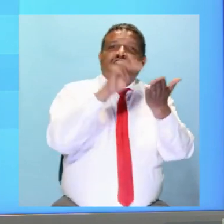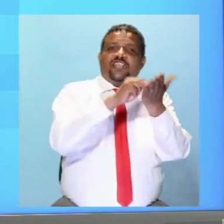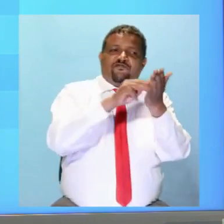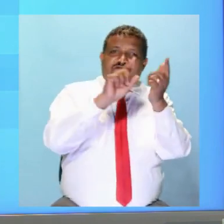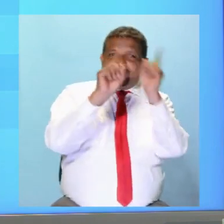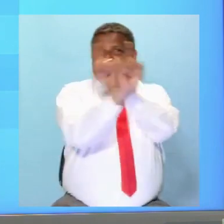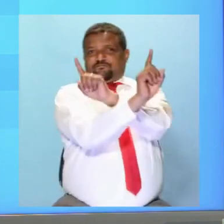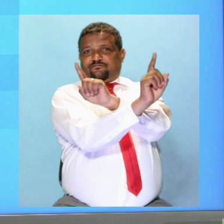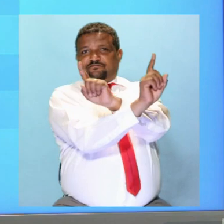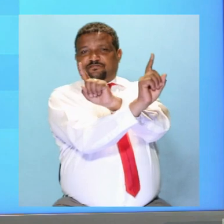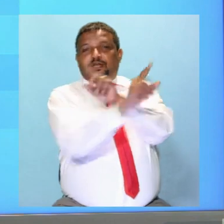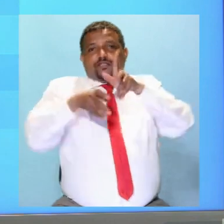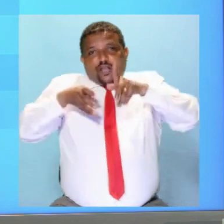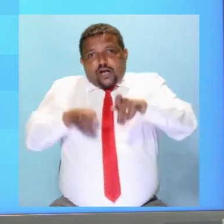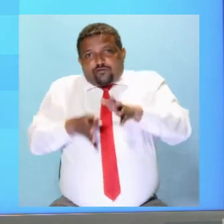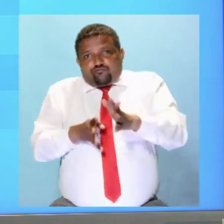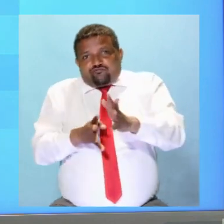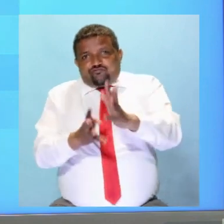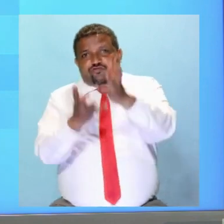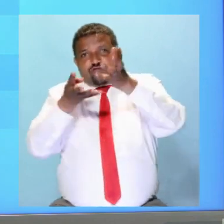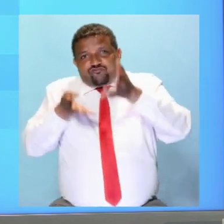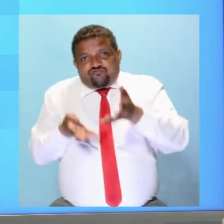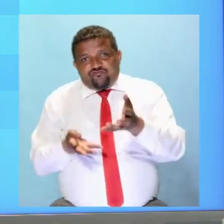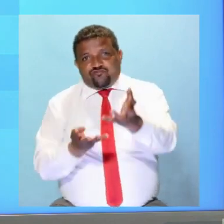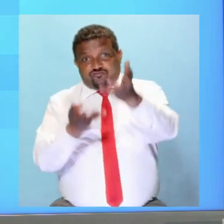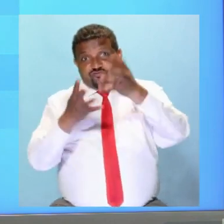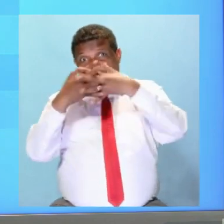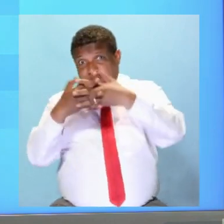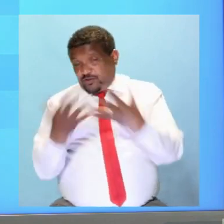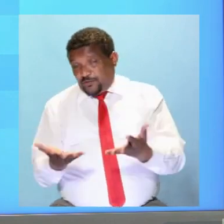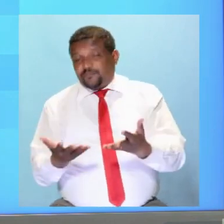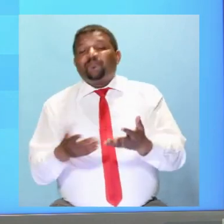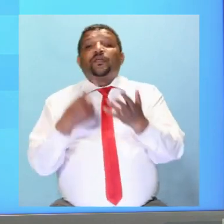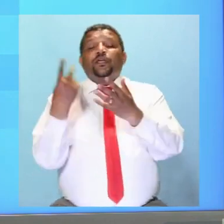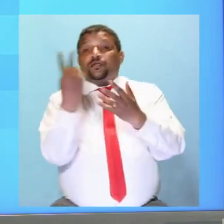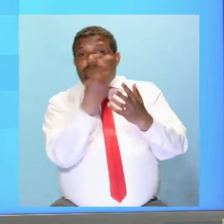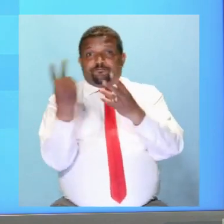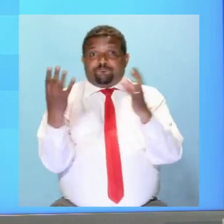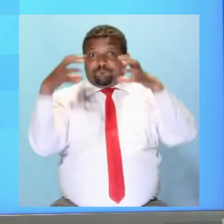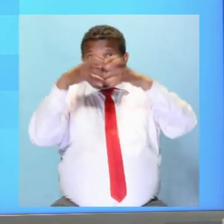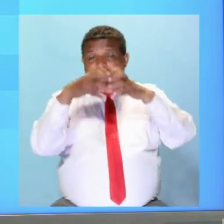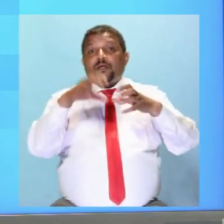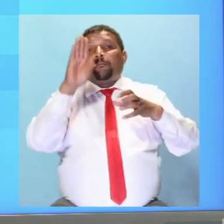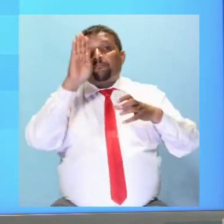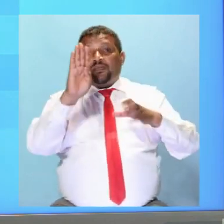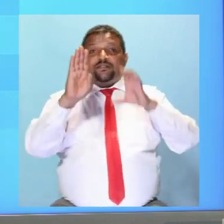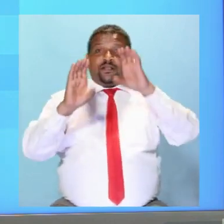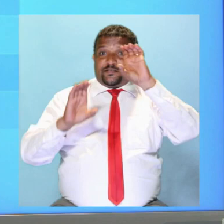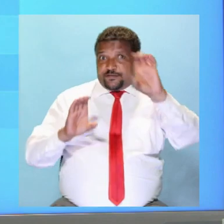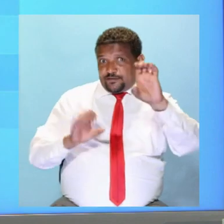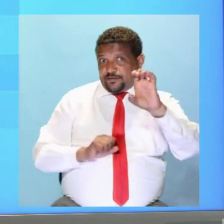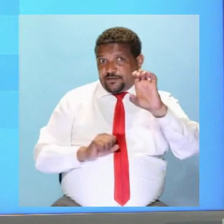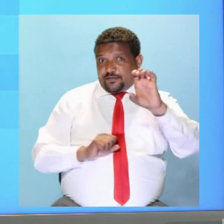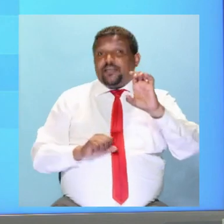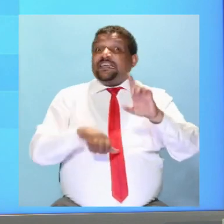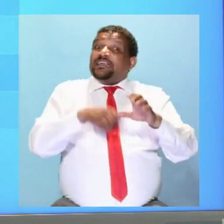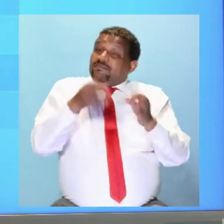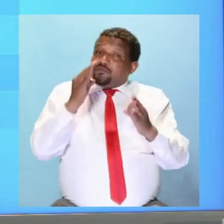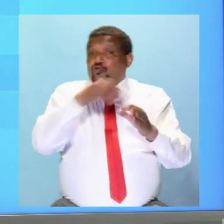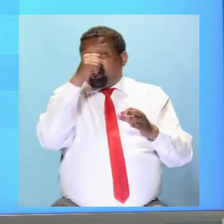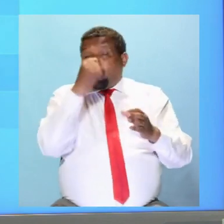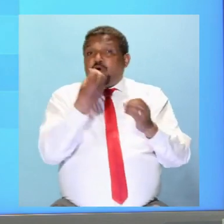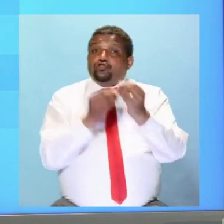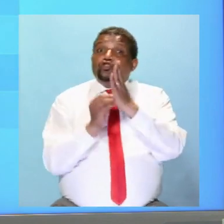for the production of tractor. And when we come across from combination B to combination C, as Ethiopia wants to